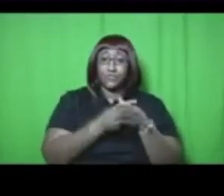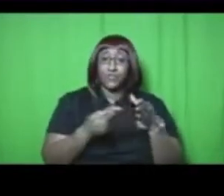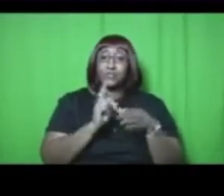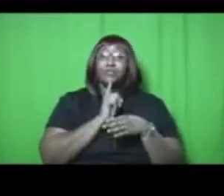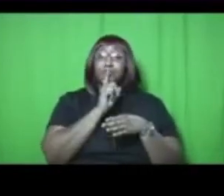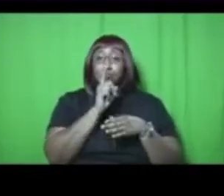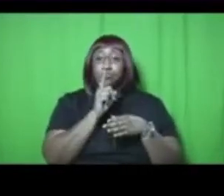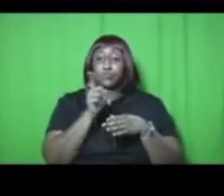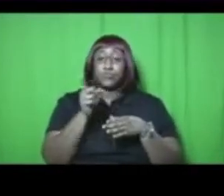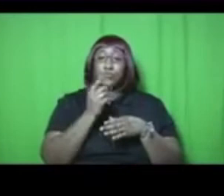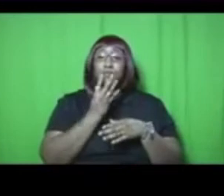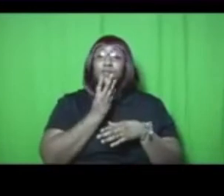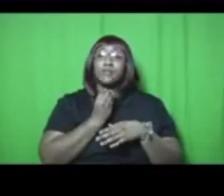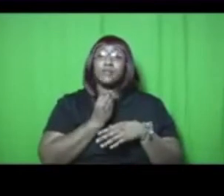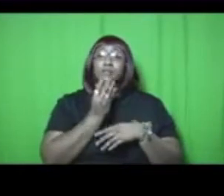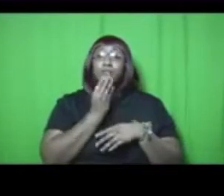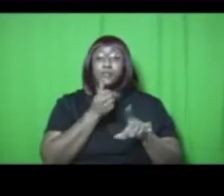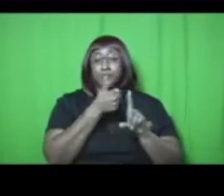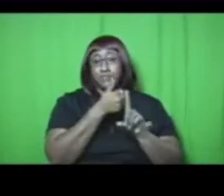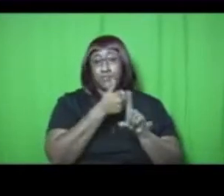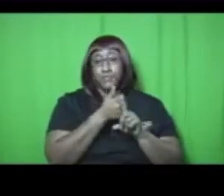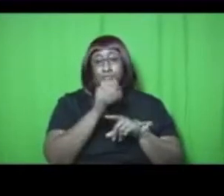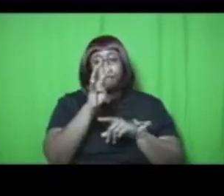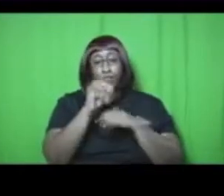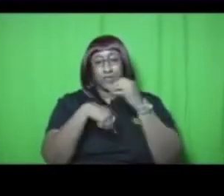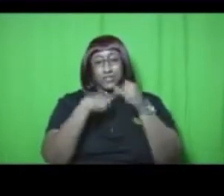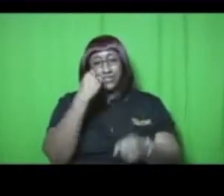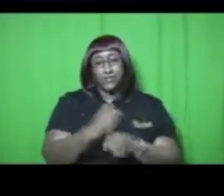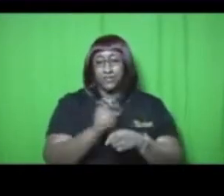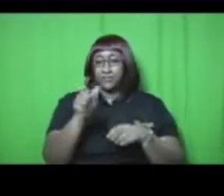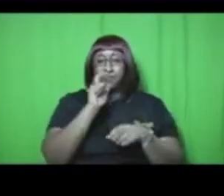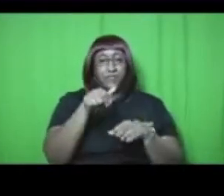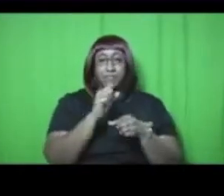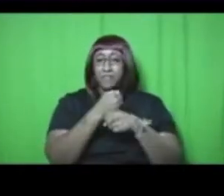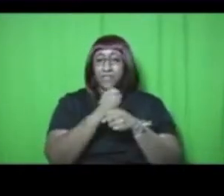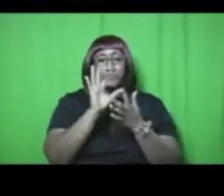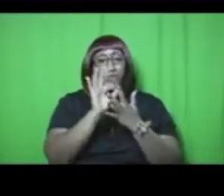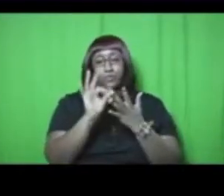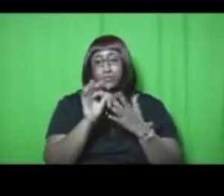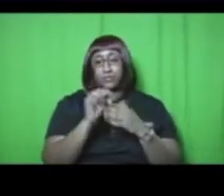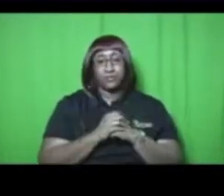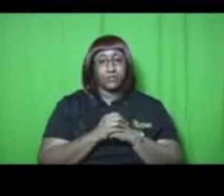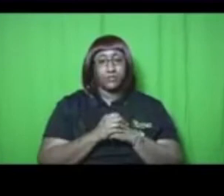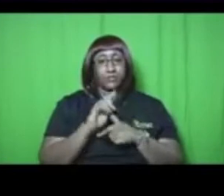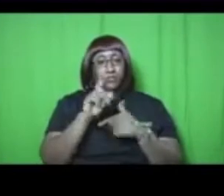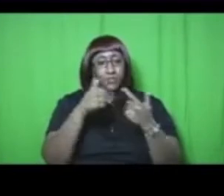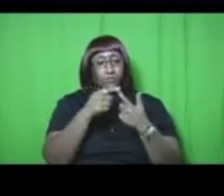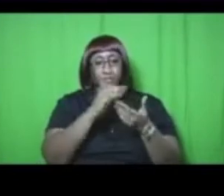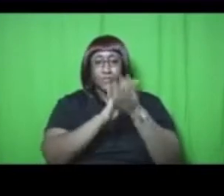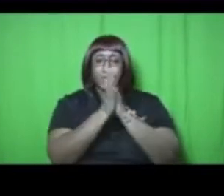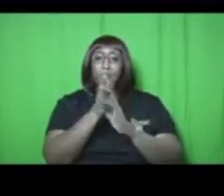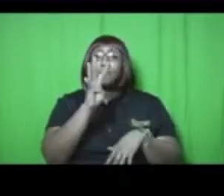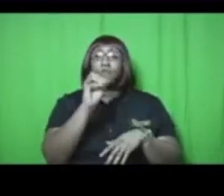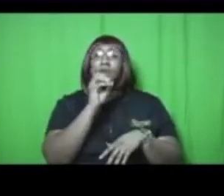was Hebrew. And for 40 years, he did not have to make a choice. But when he got 40 years